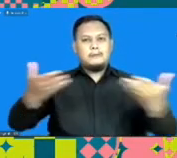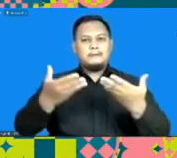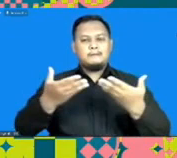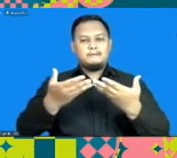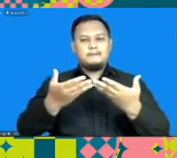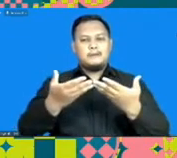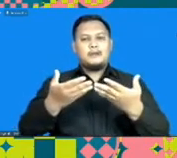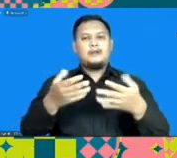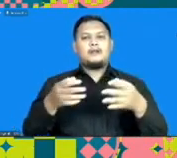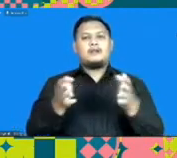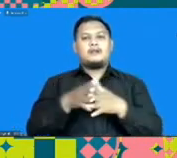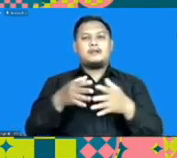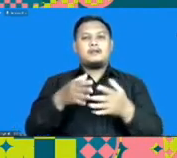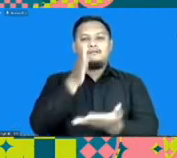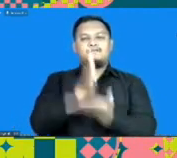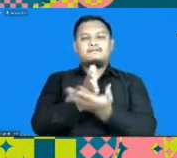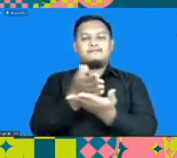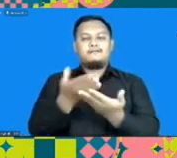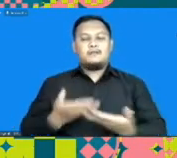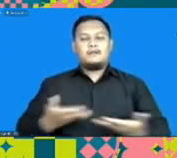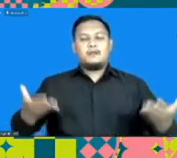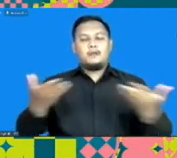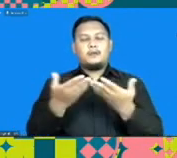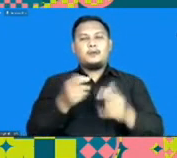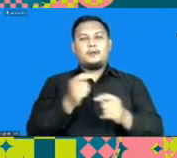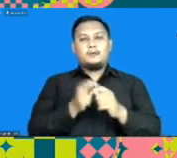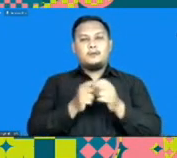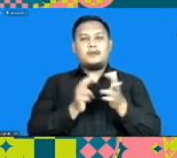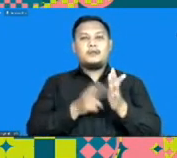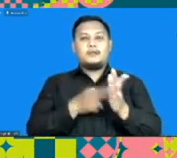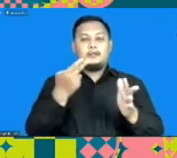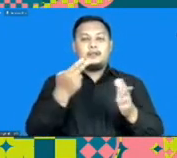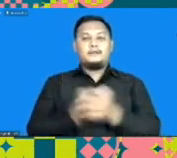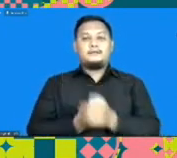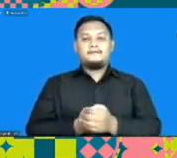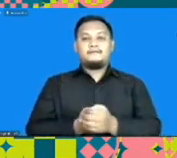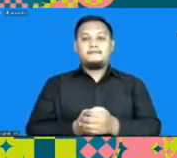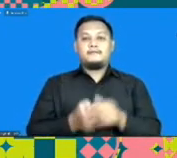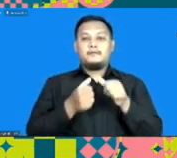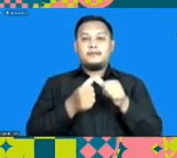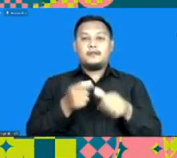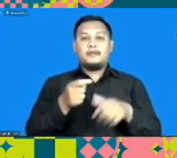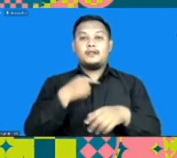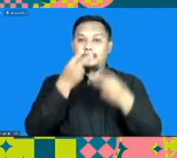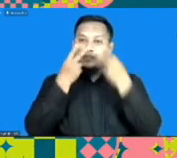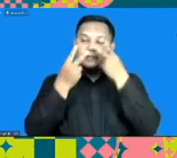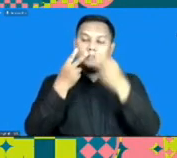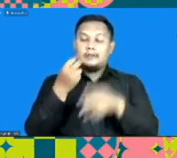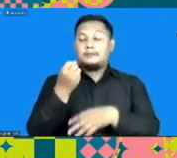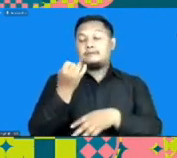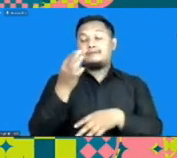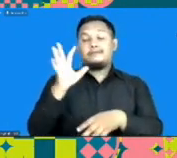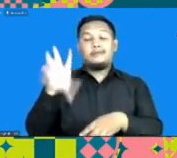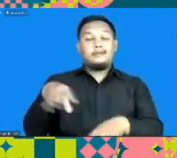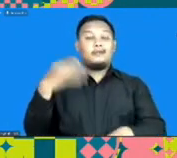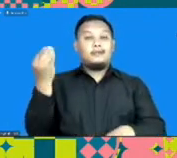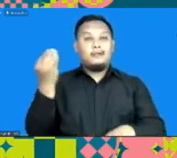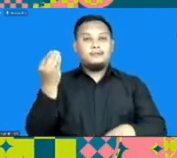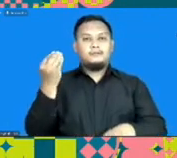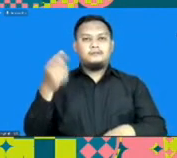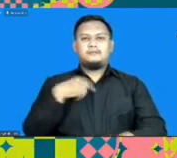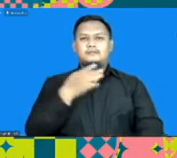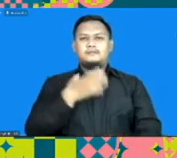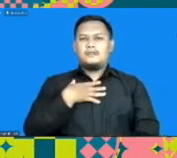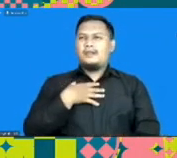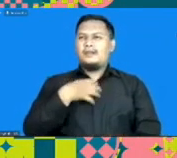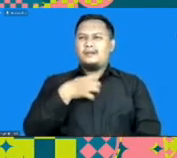And after looking into this many, many years, I believe that there is always a center that we can achieve,